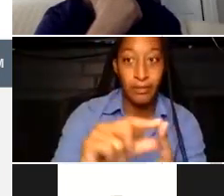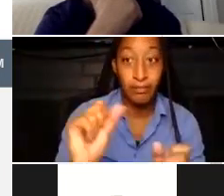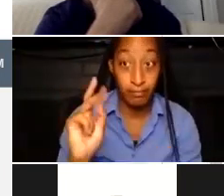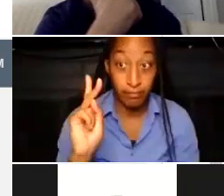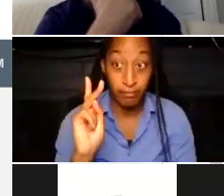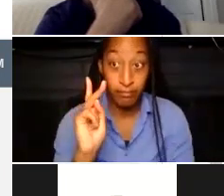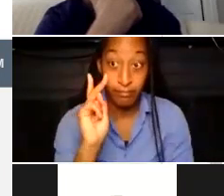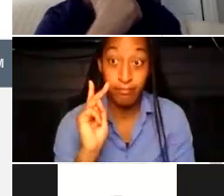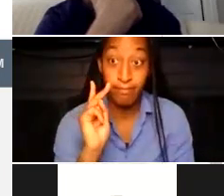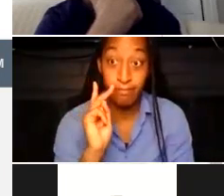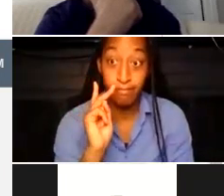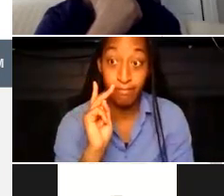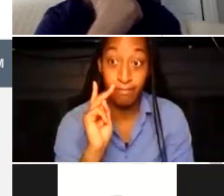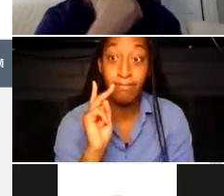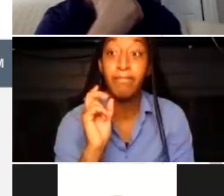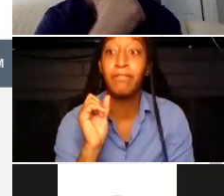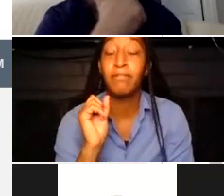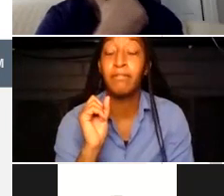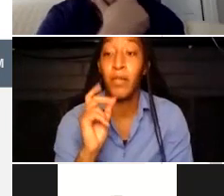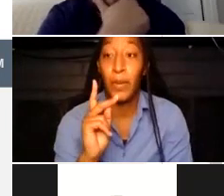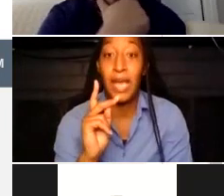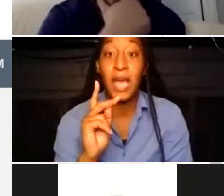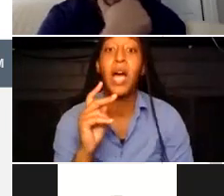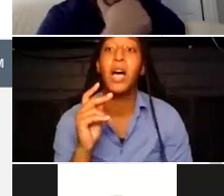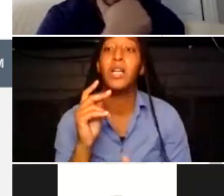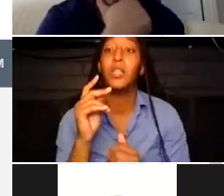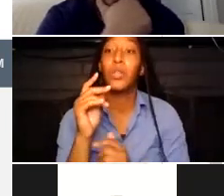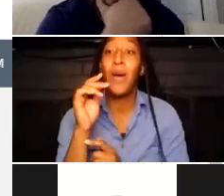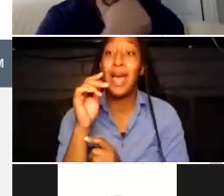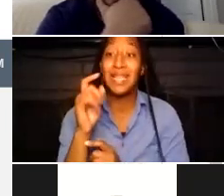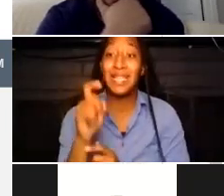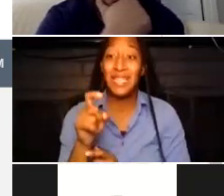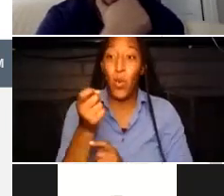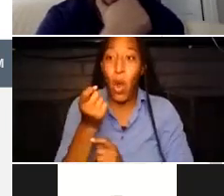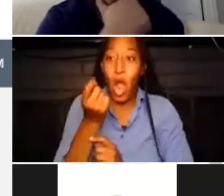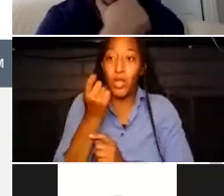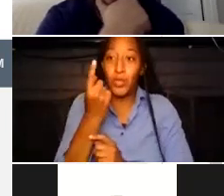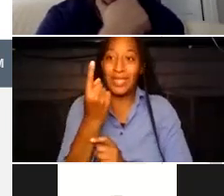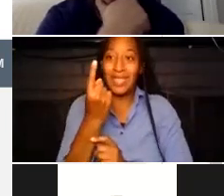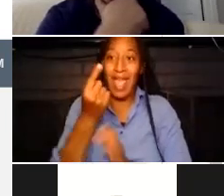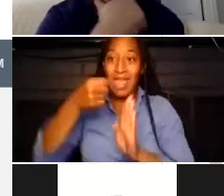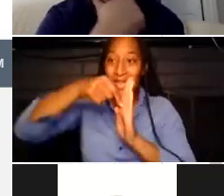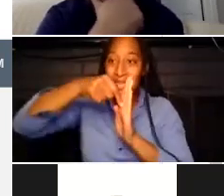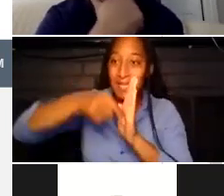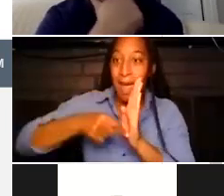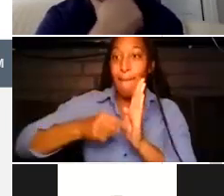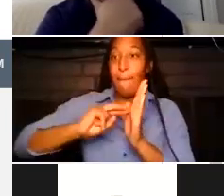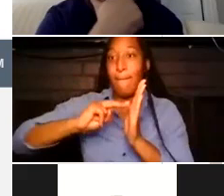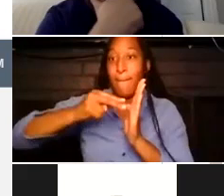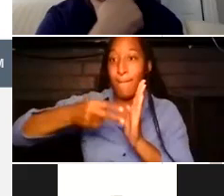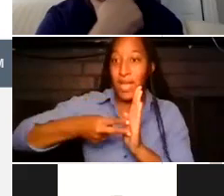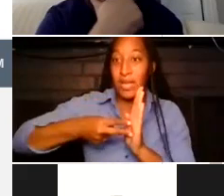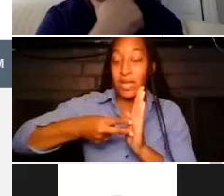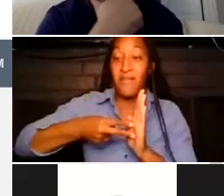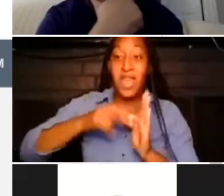we, you know, that we have to adhere to the rigorous definition of energy and work, and make sure